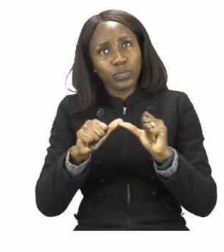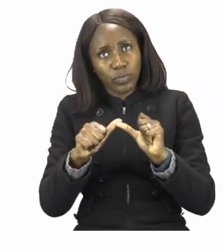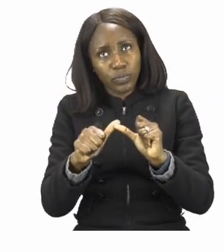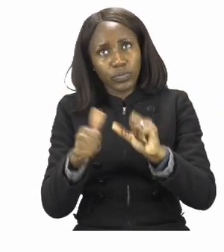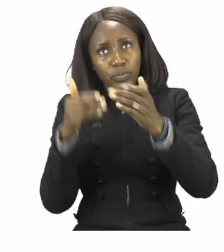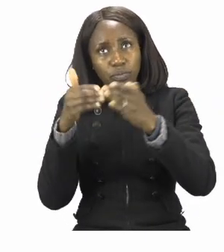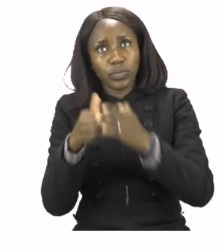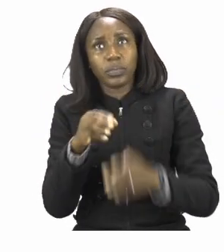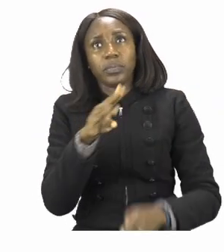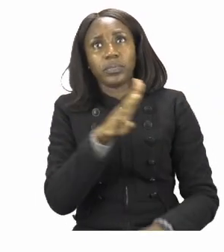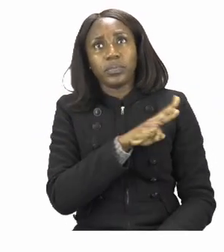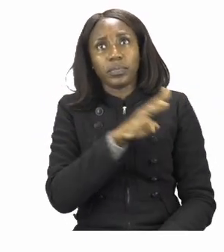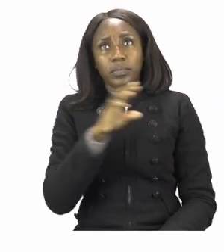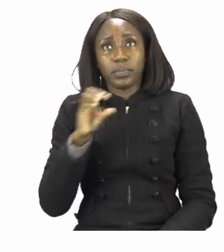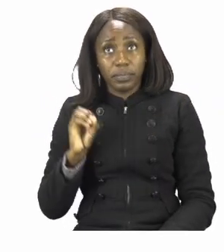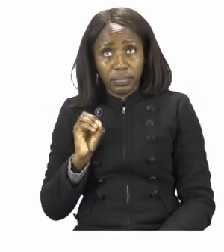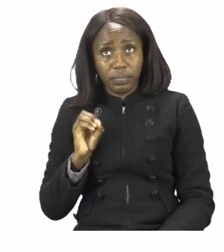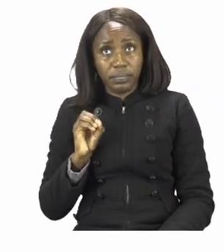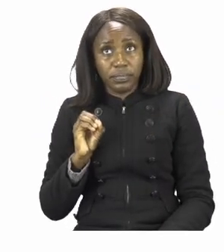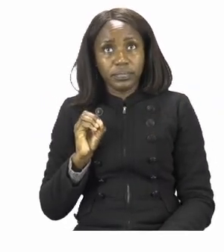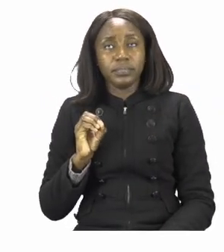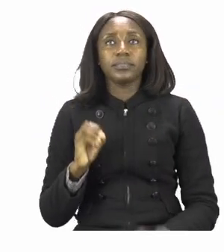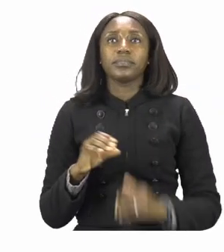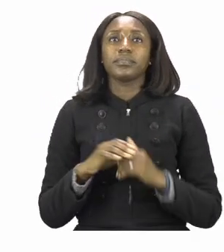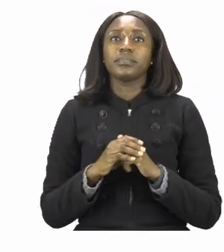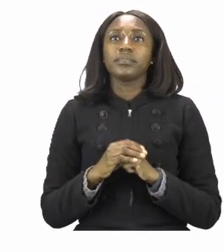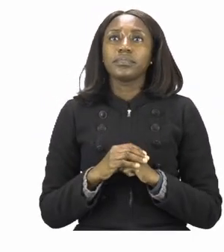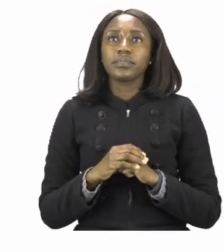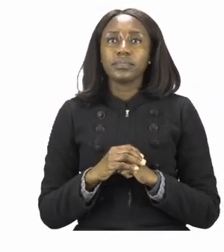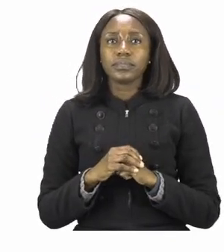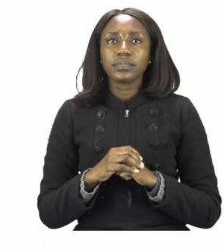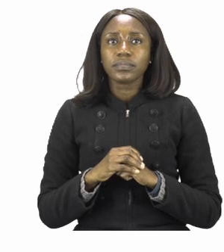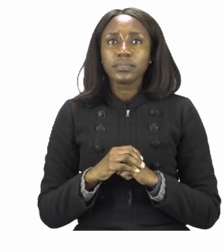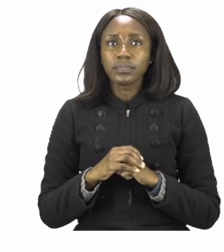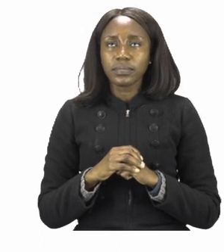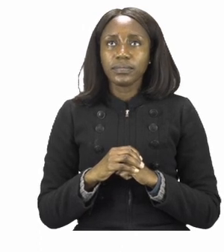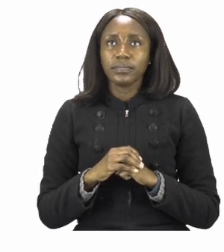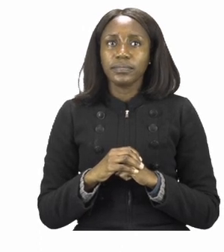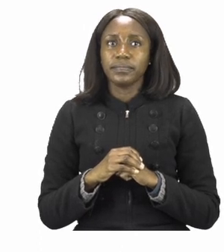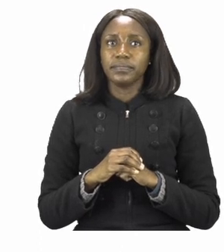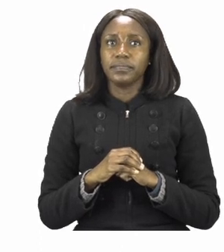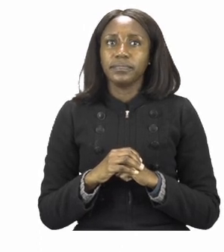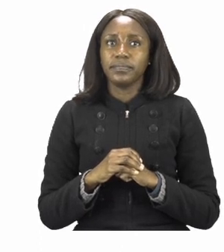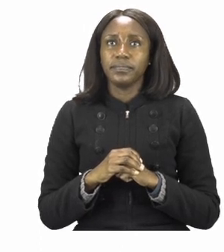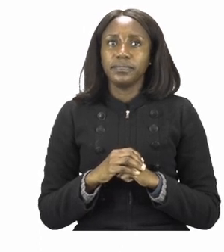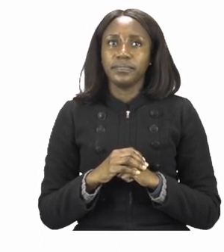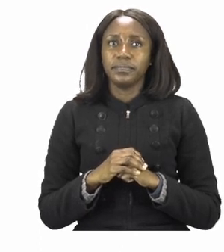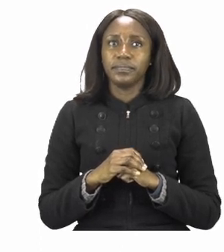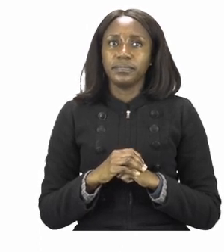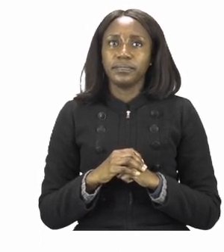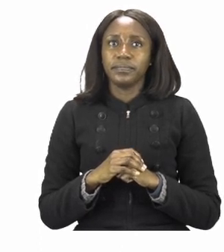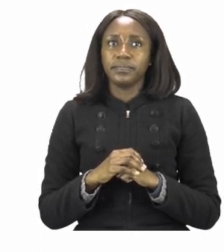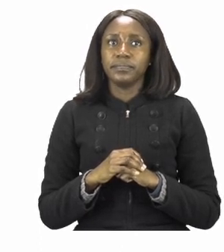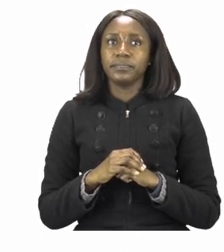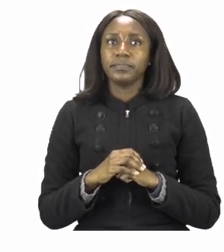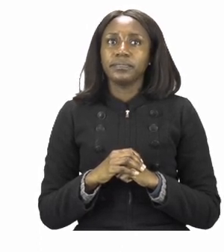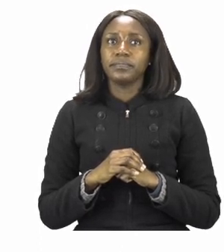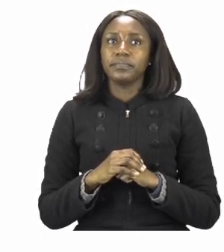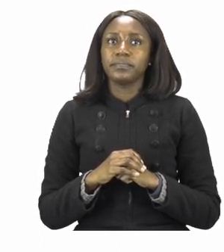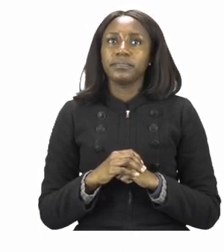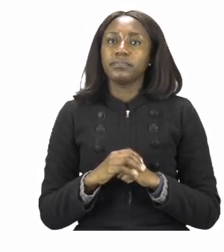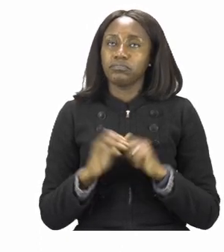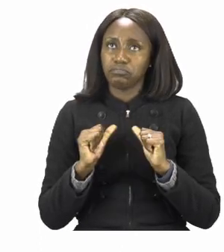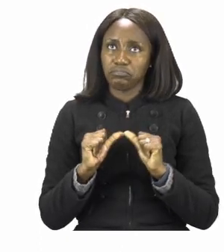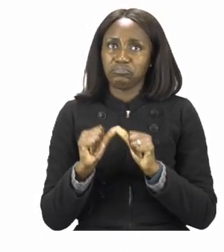going to color green or first number is 15. Then you color 18 and